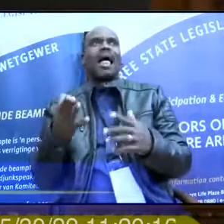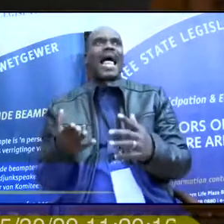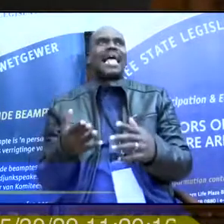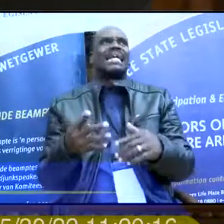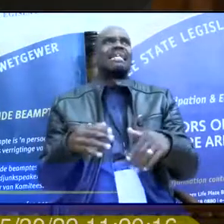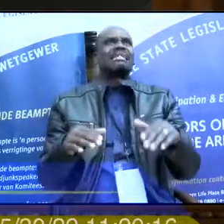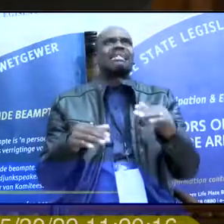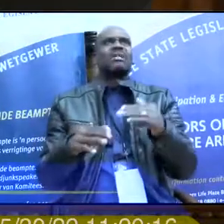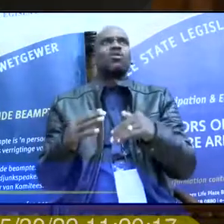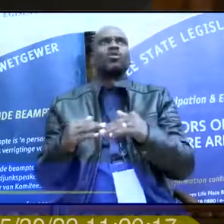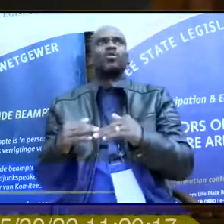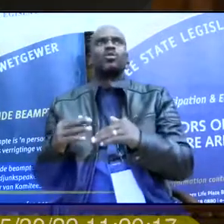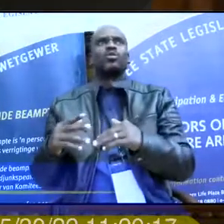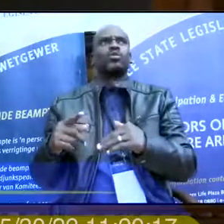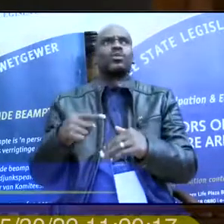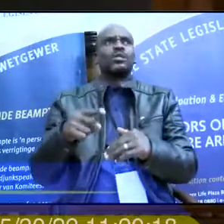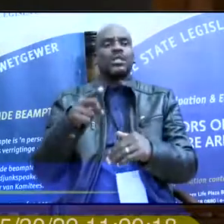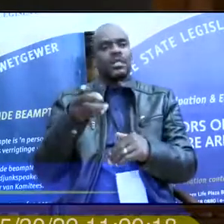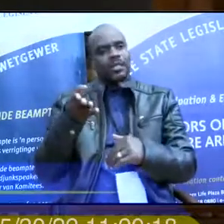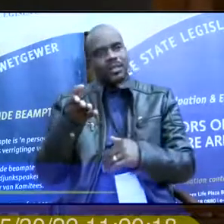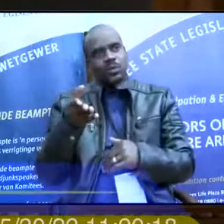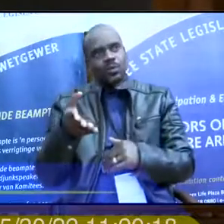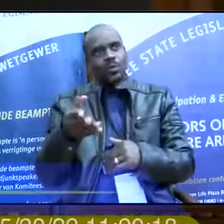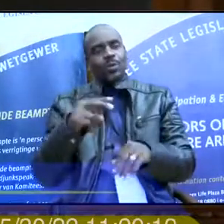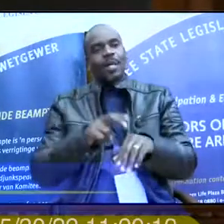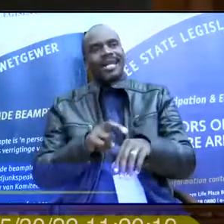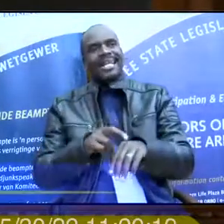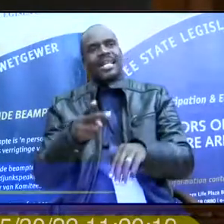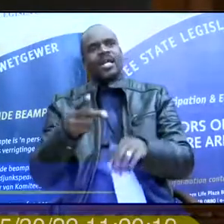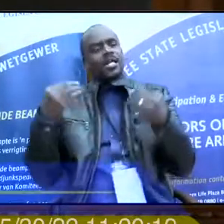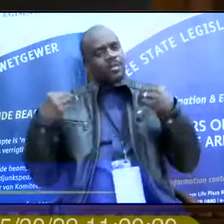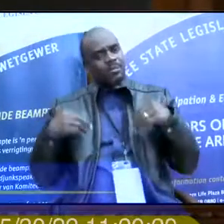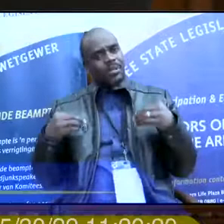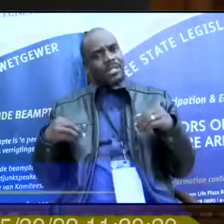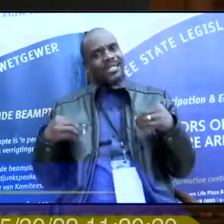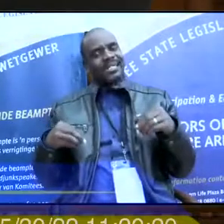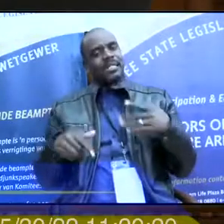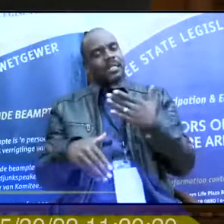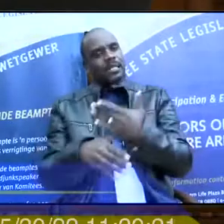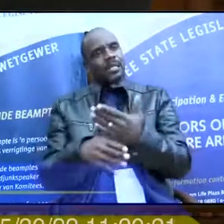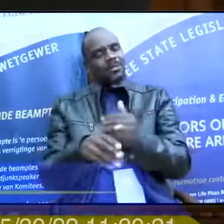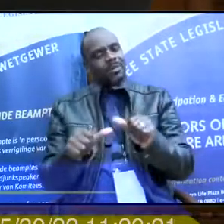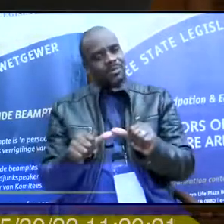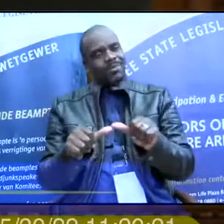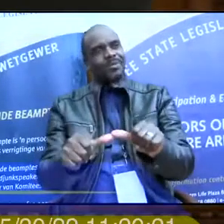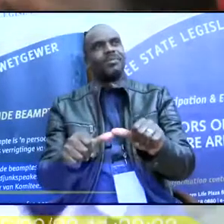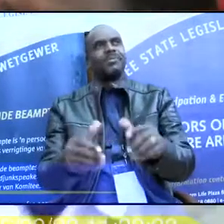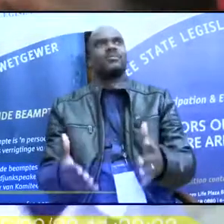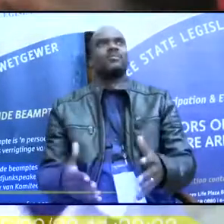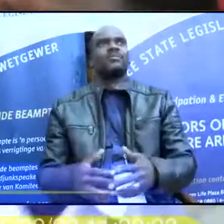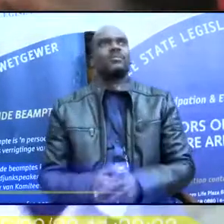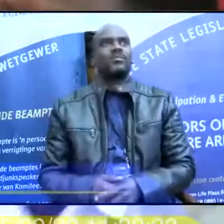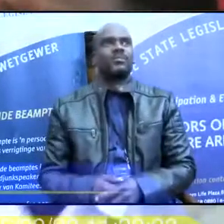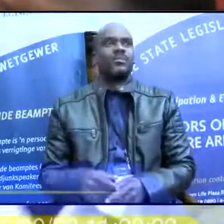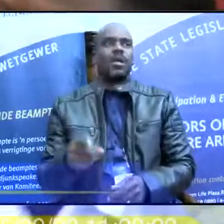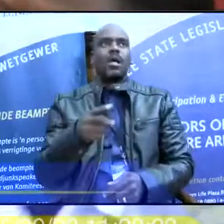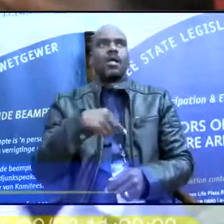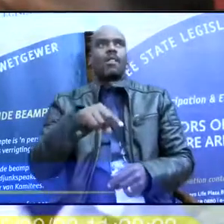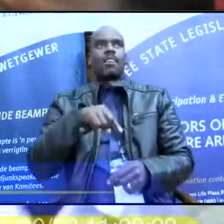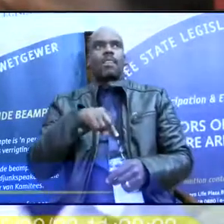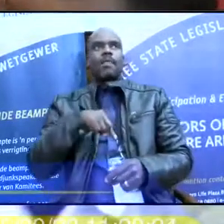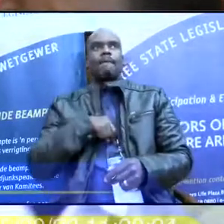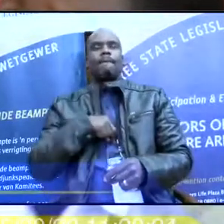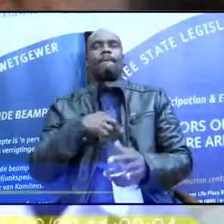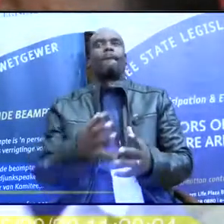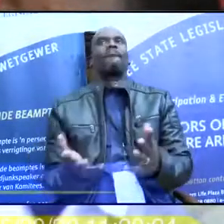national they augment those type of investments and deal with the same principles of locals first to be able to augment